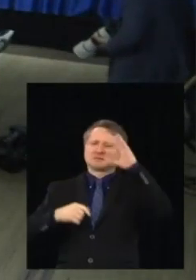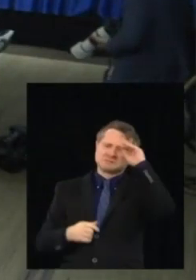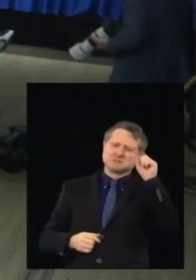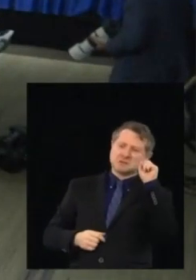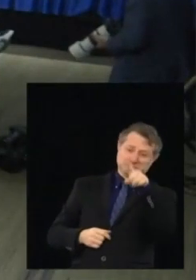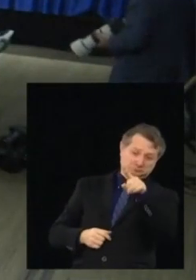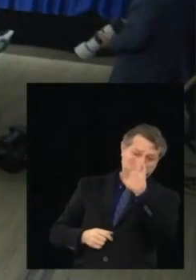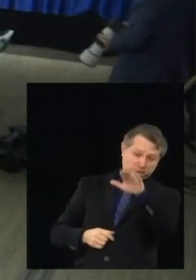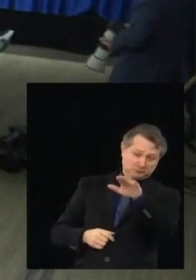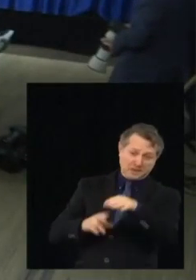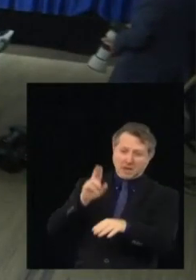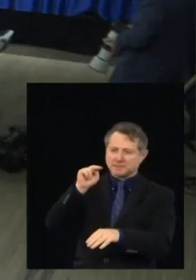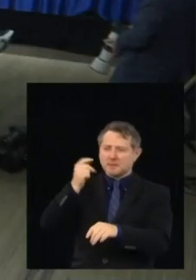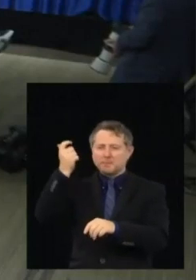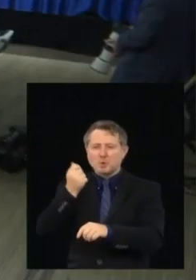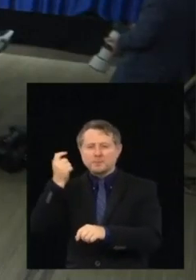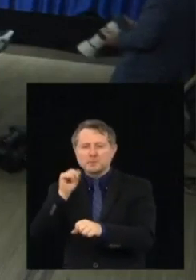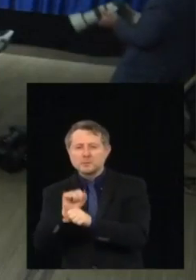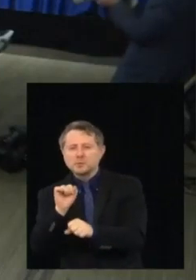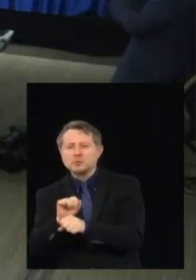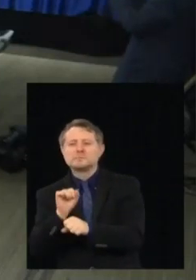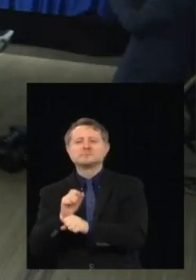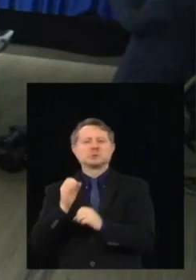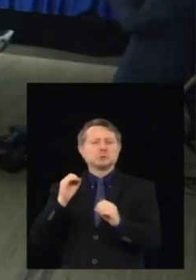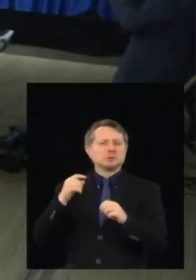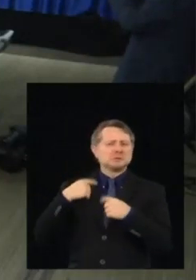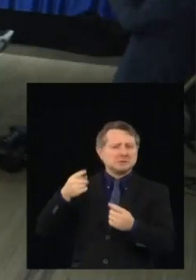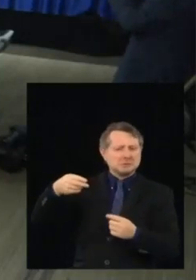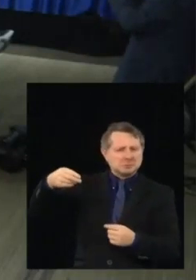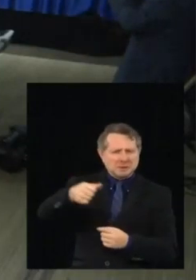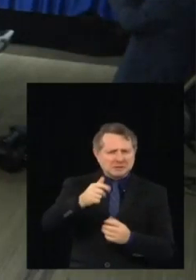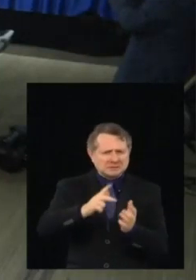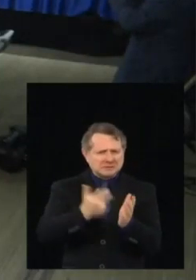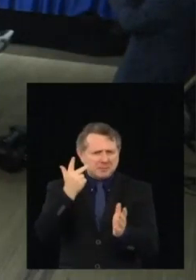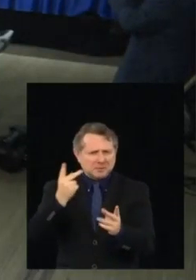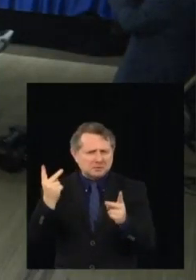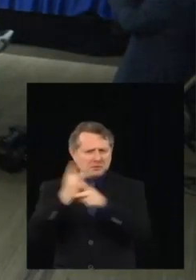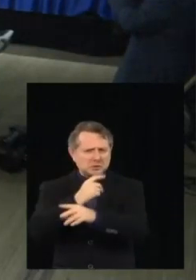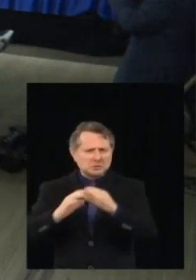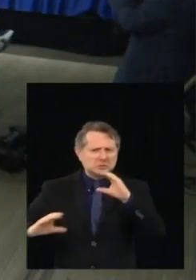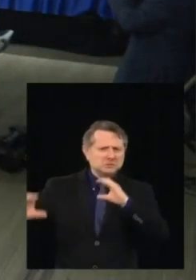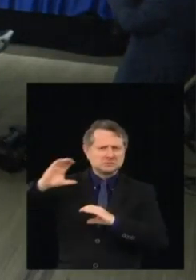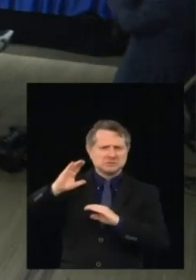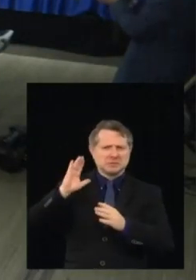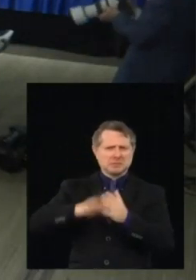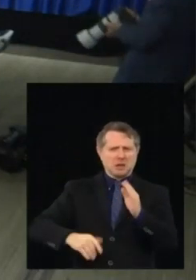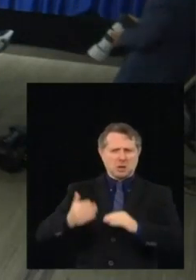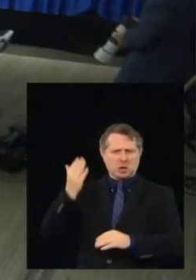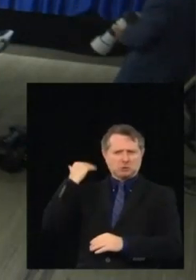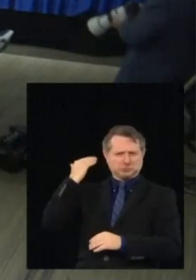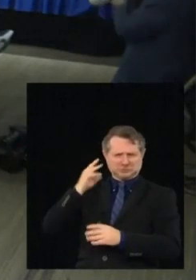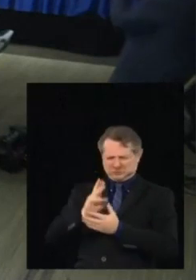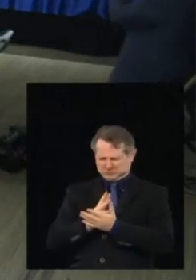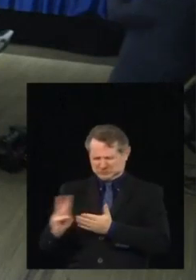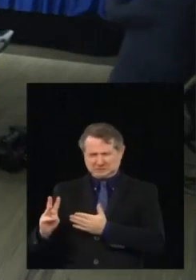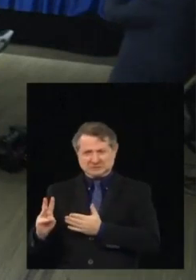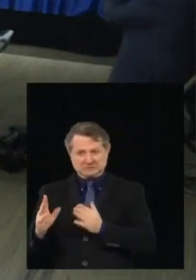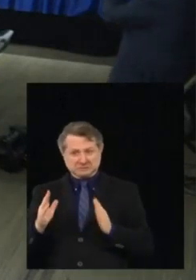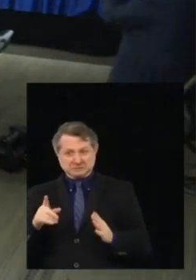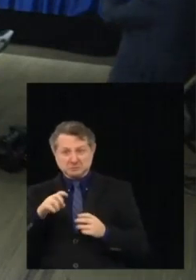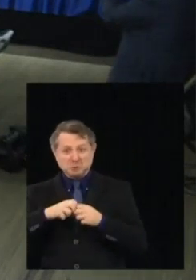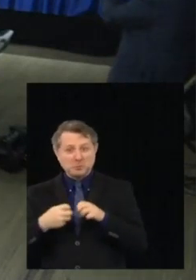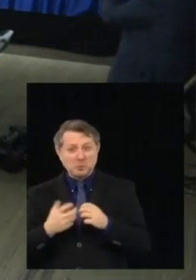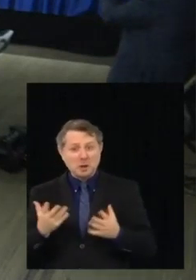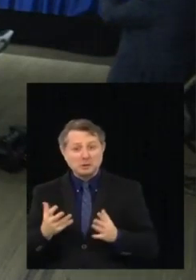times as much since last year, compared to last year in like 6 or 7 weeks. It's still a problem though. State Senator Patty